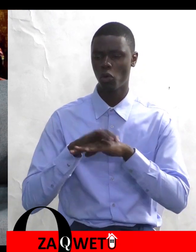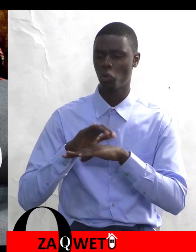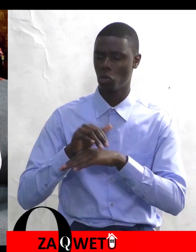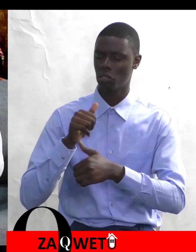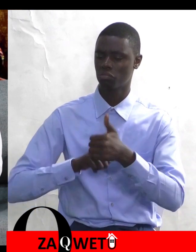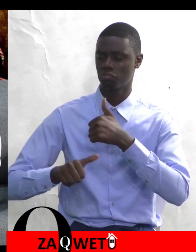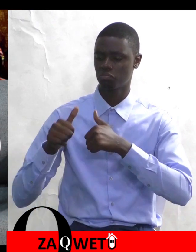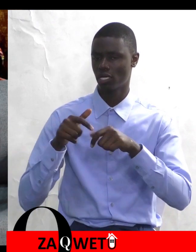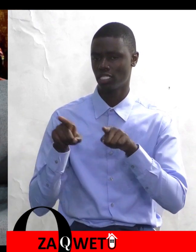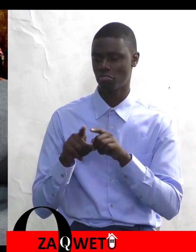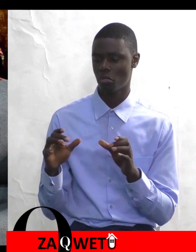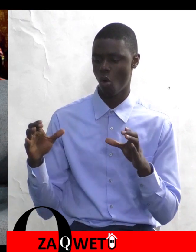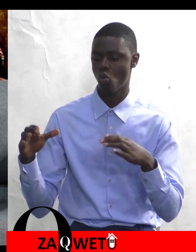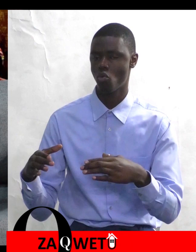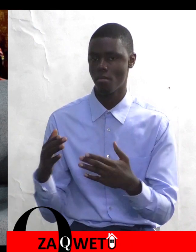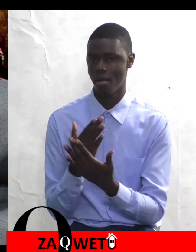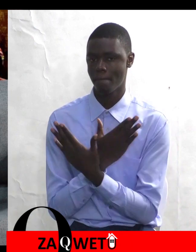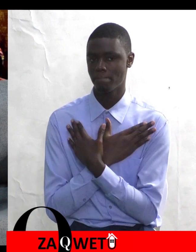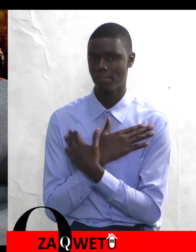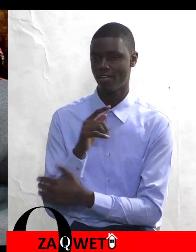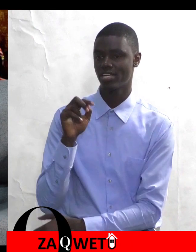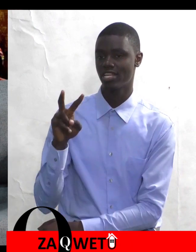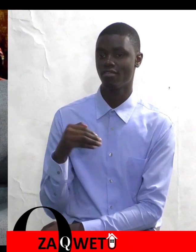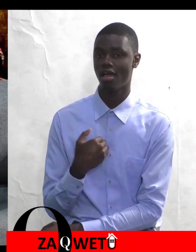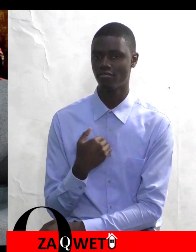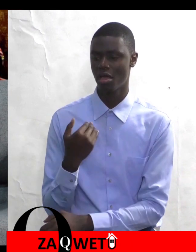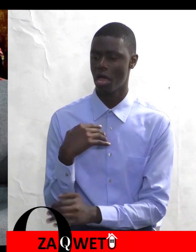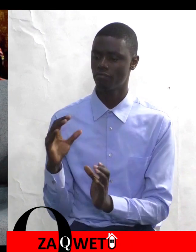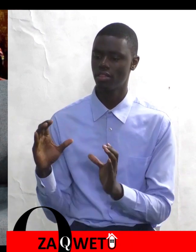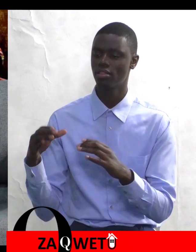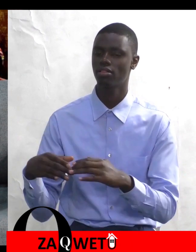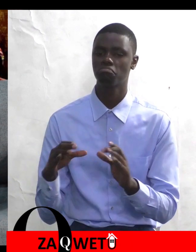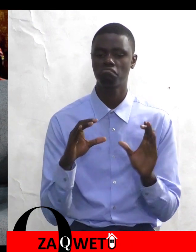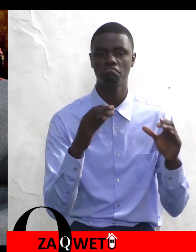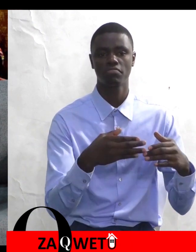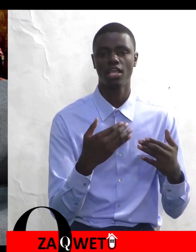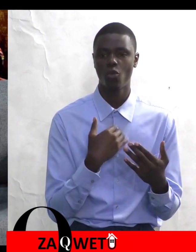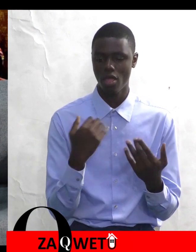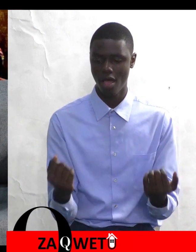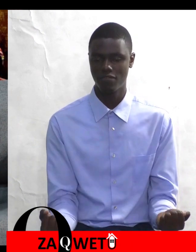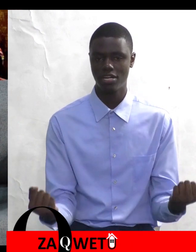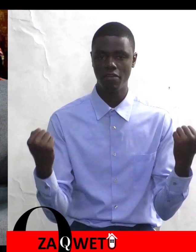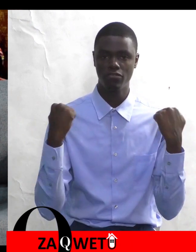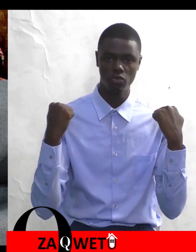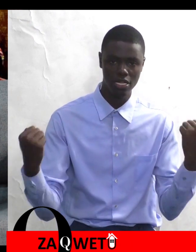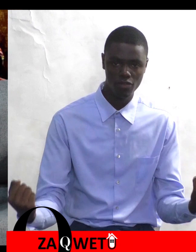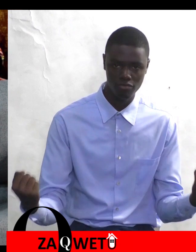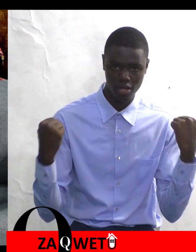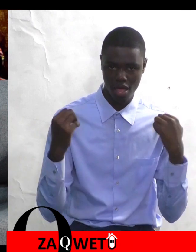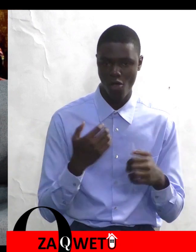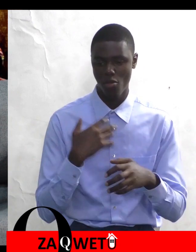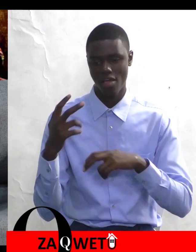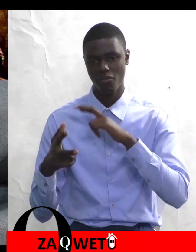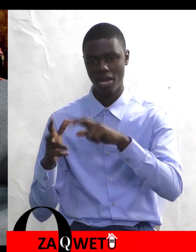training. Wale wenyewe, they are good at acting, wako kwa Marafiki TV. So na tuko na category, tuko na